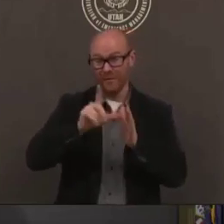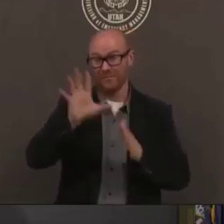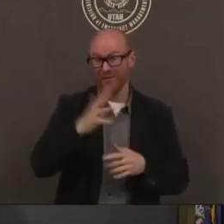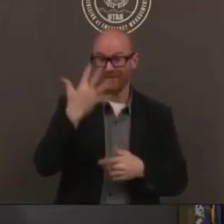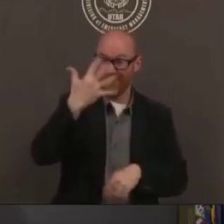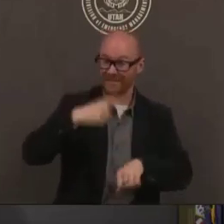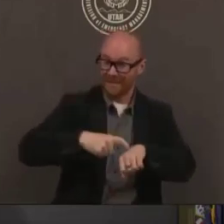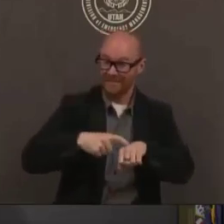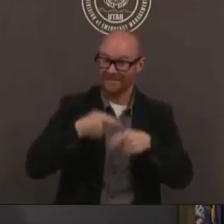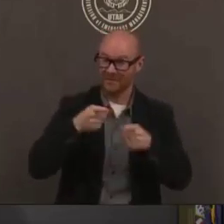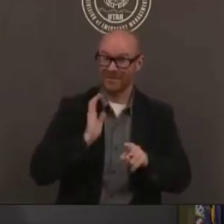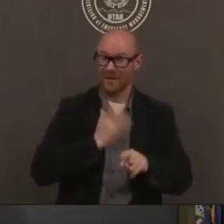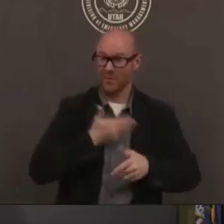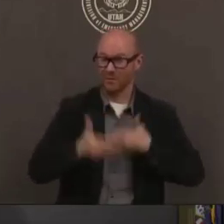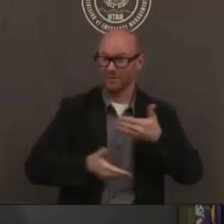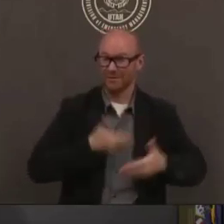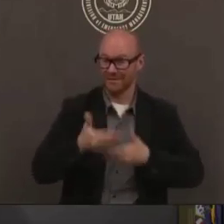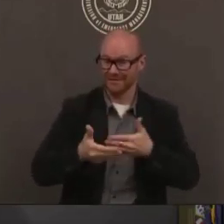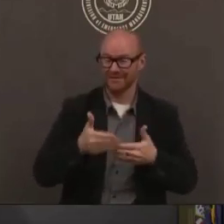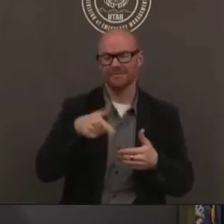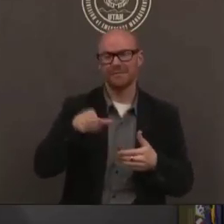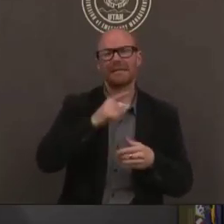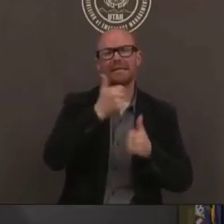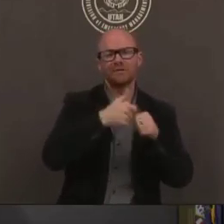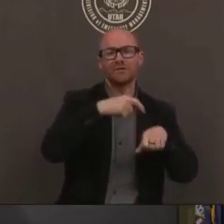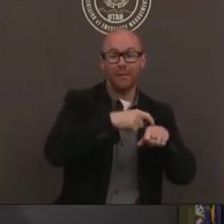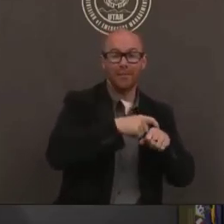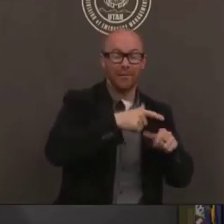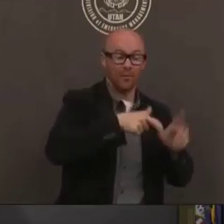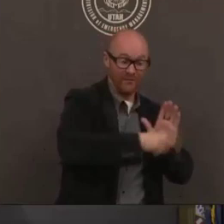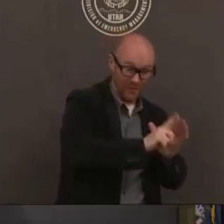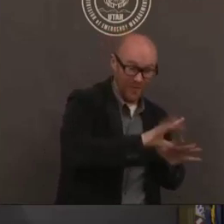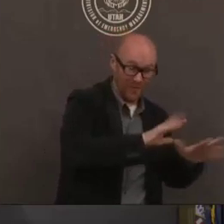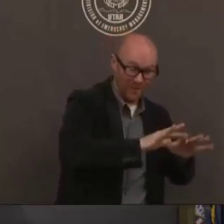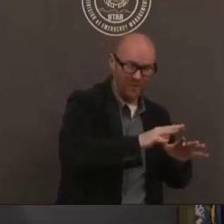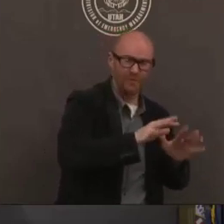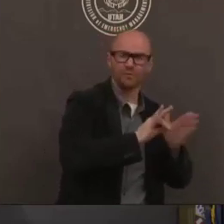process and awarded a score. And the